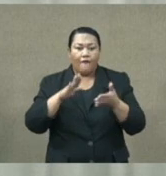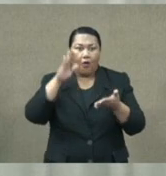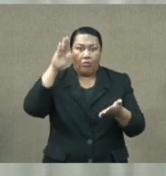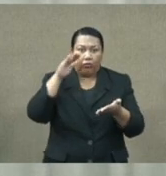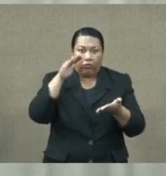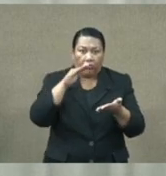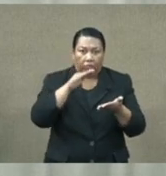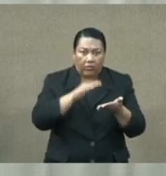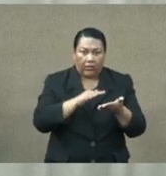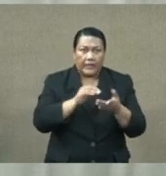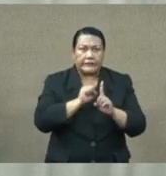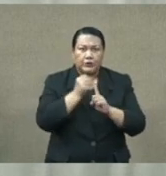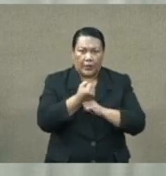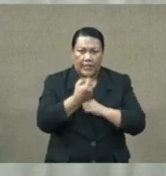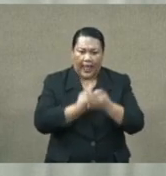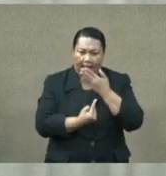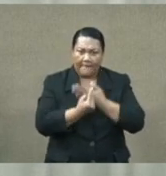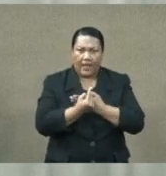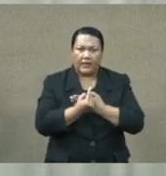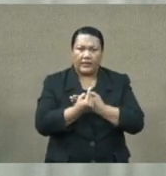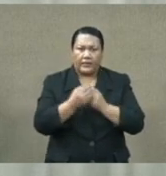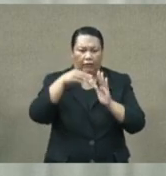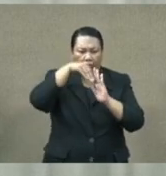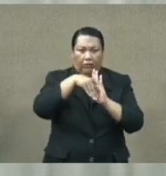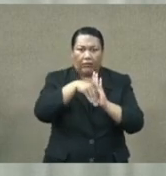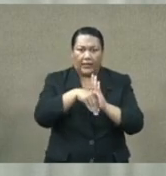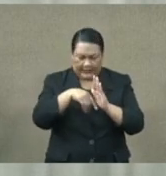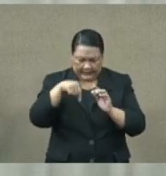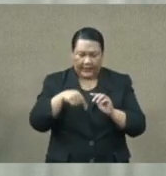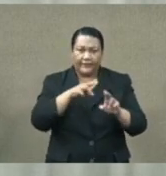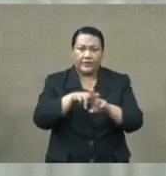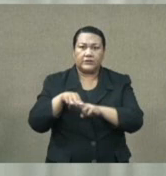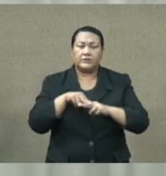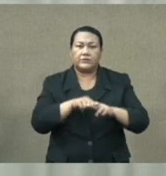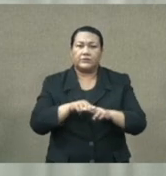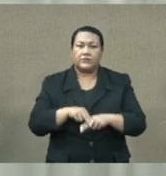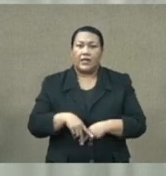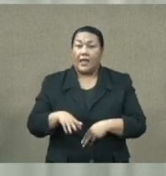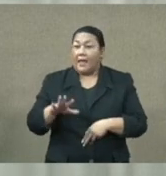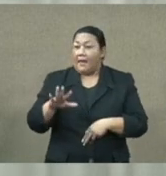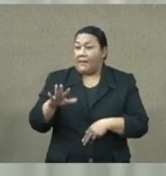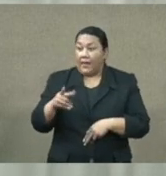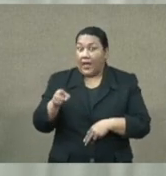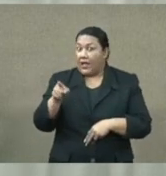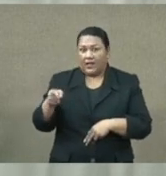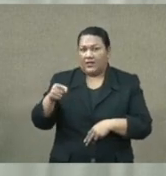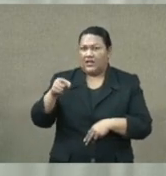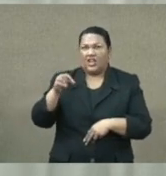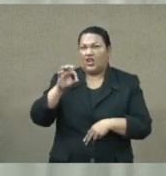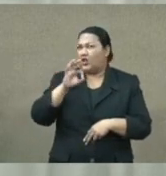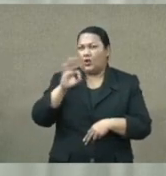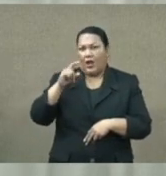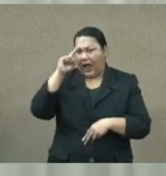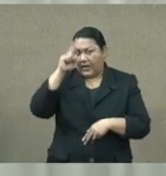situation in the country. He may not realize it, but his words portray a perfect